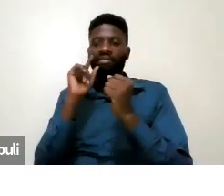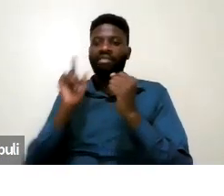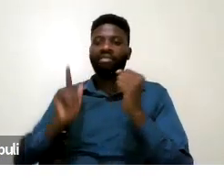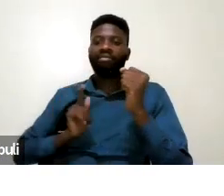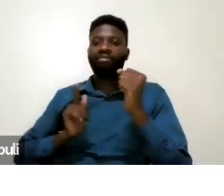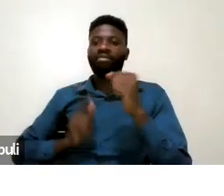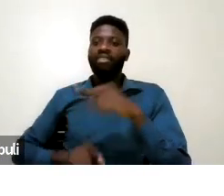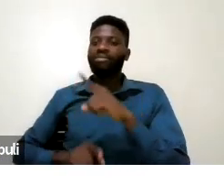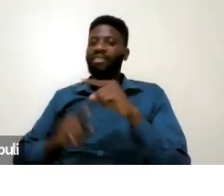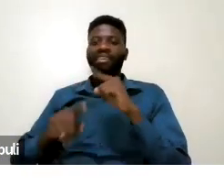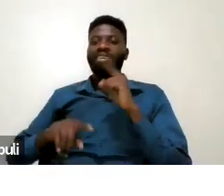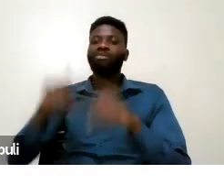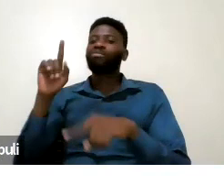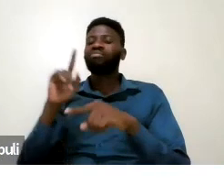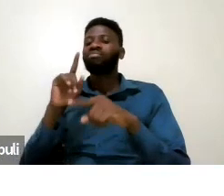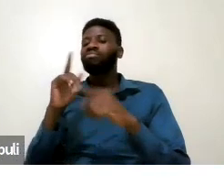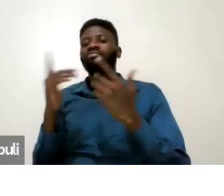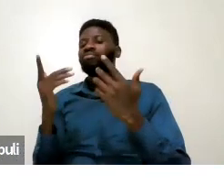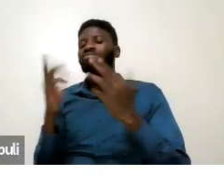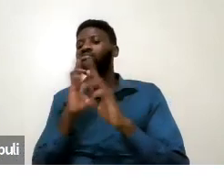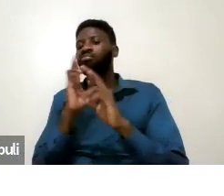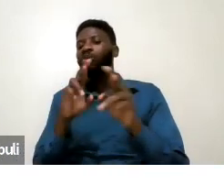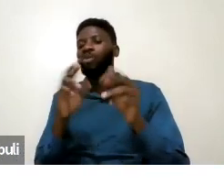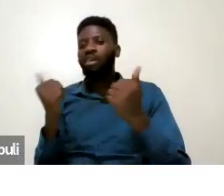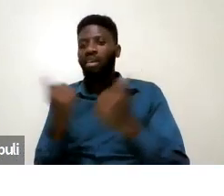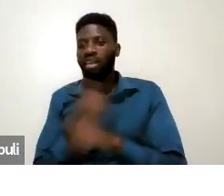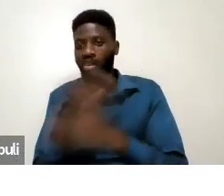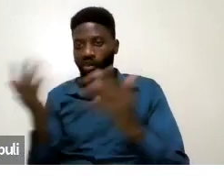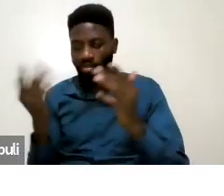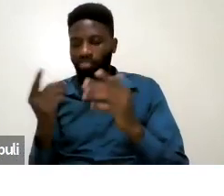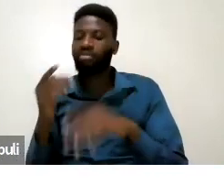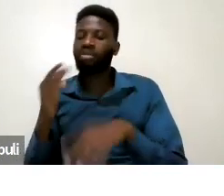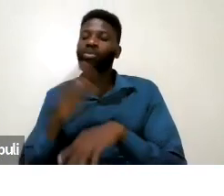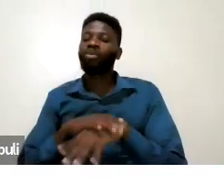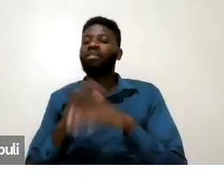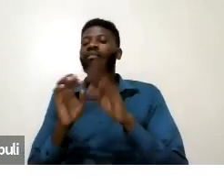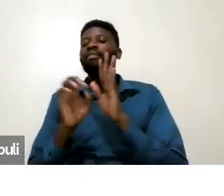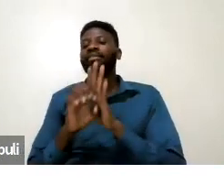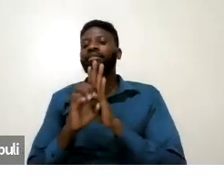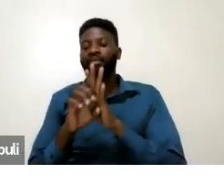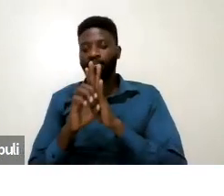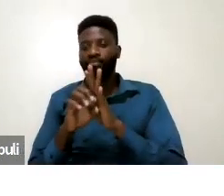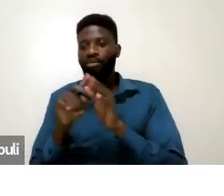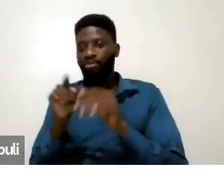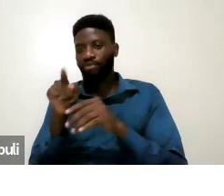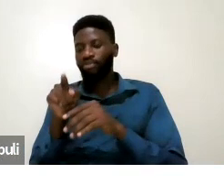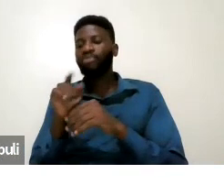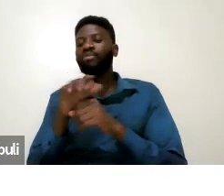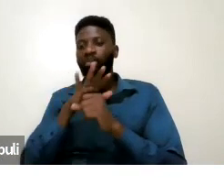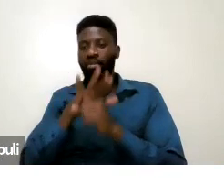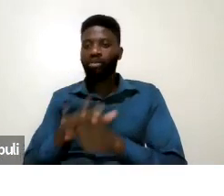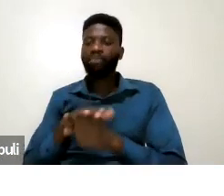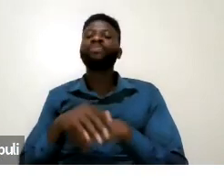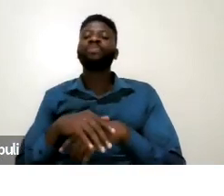not take them anywhere. So that is a good example of prejudice. So just to wrap this